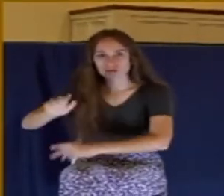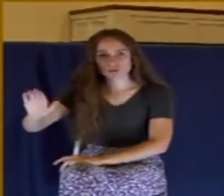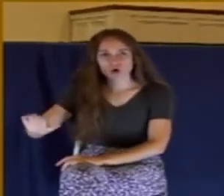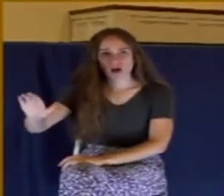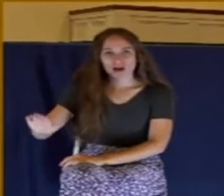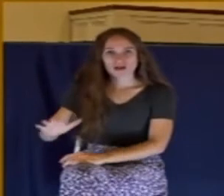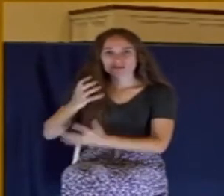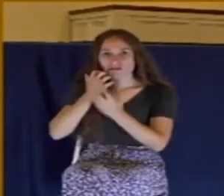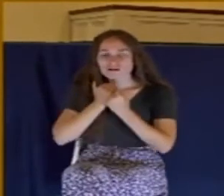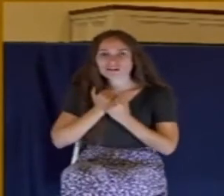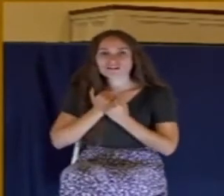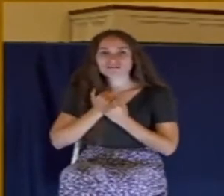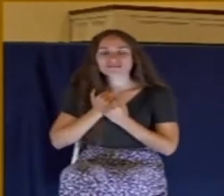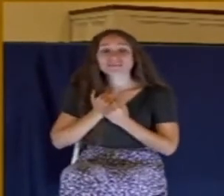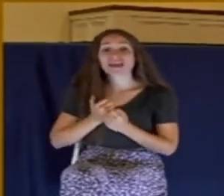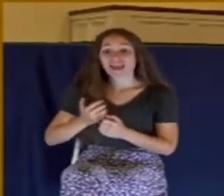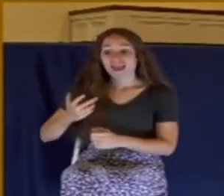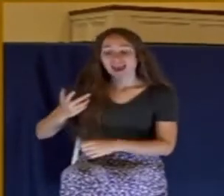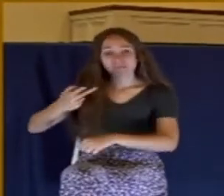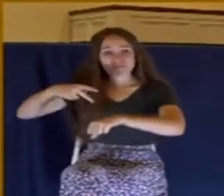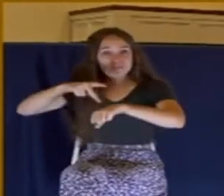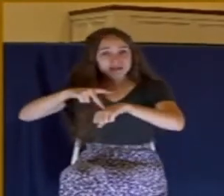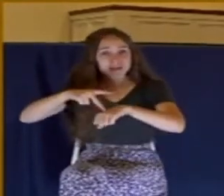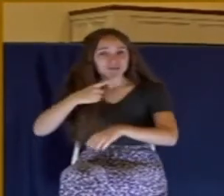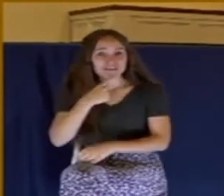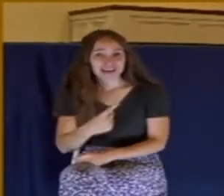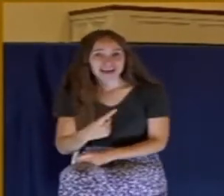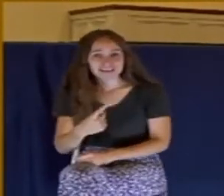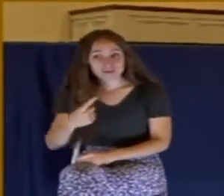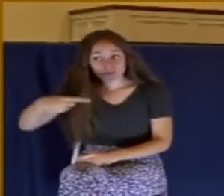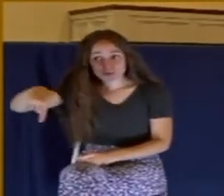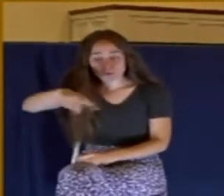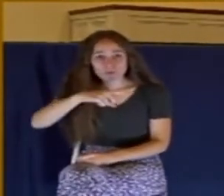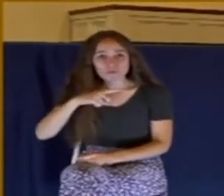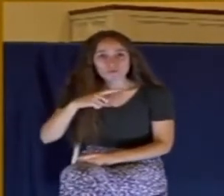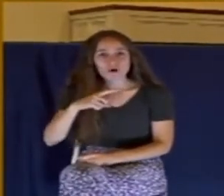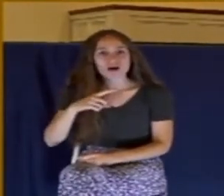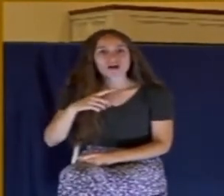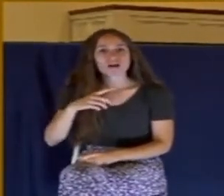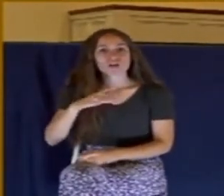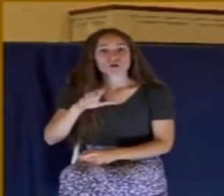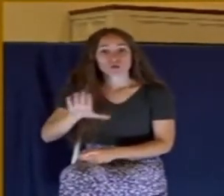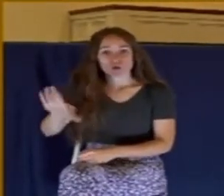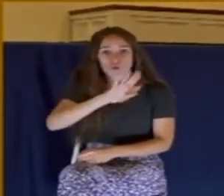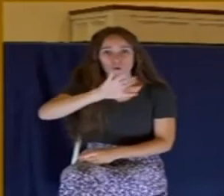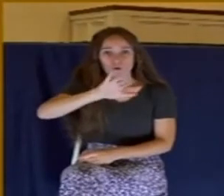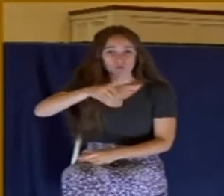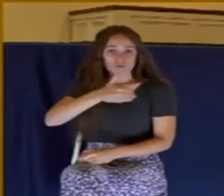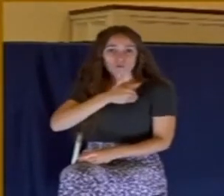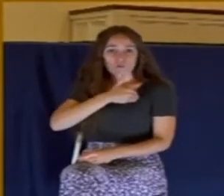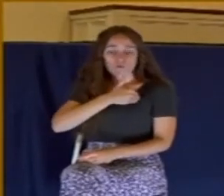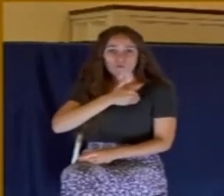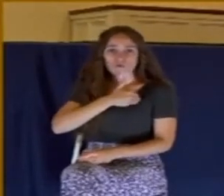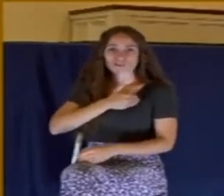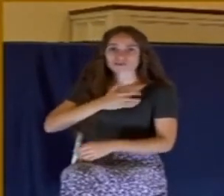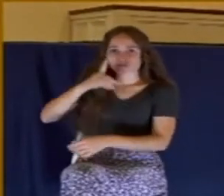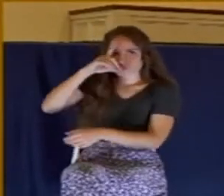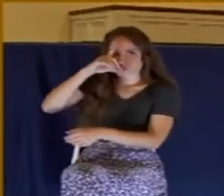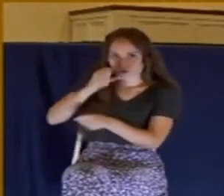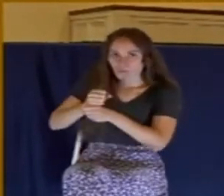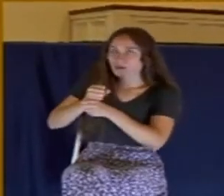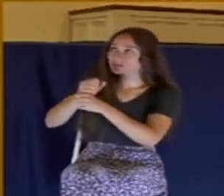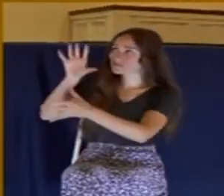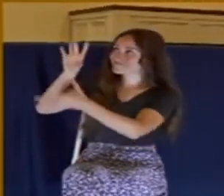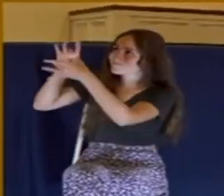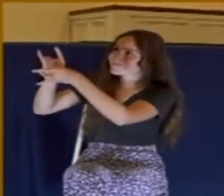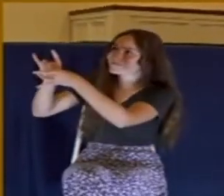believer going through the fiery trial, look, entrust your soul to the Creator. Now, if the Creator,